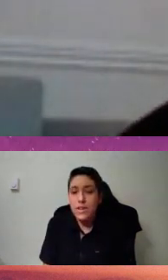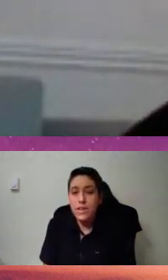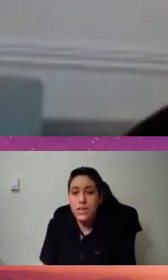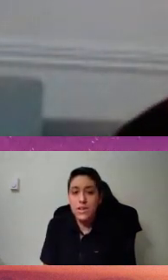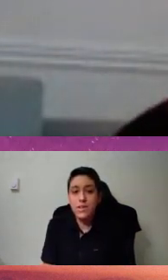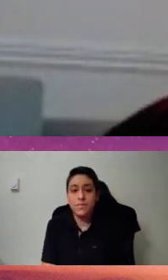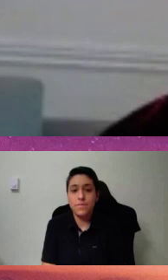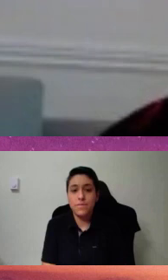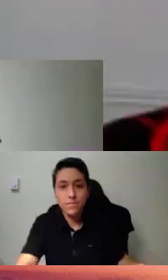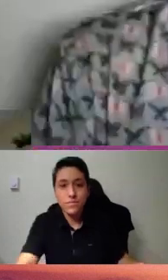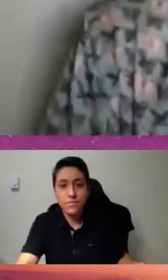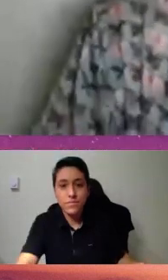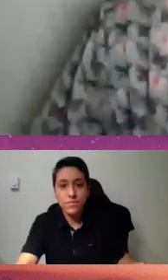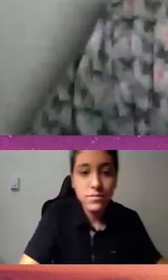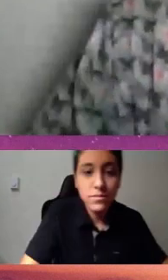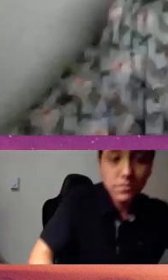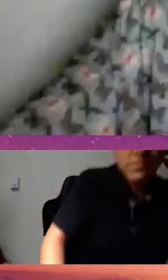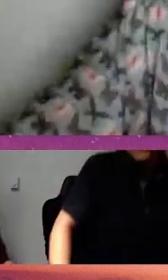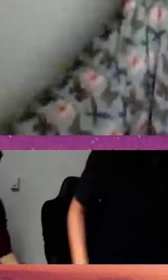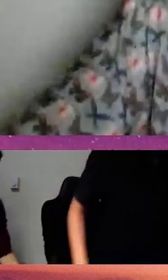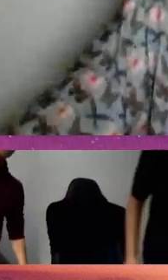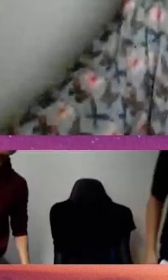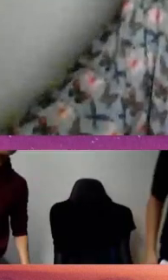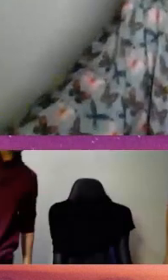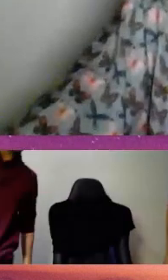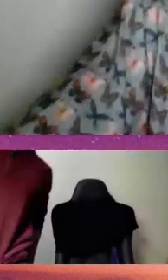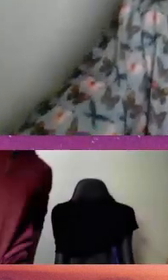Thank you. Those are such beautiful responses, everybody.